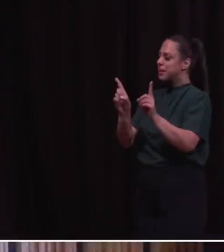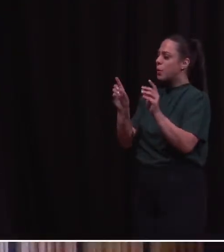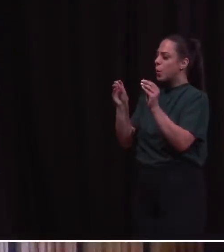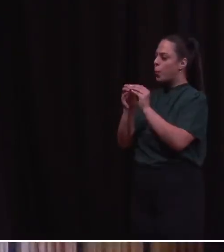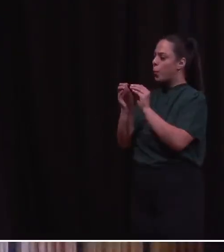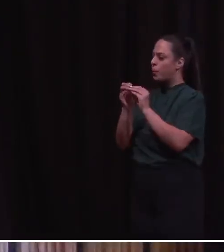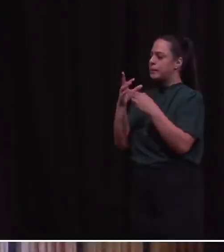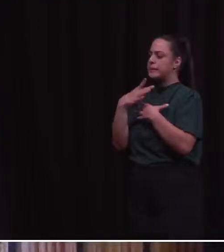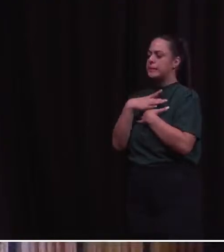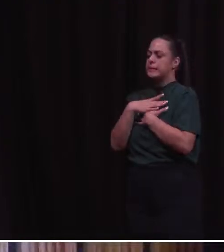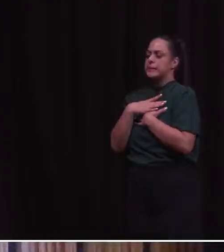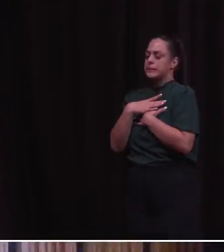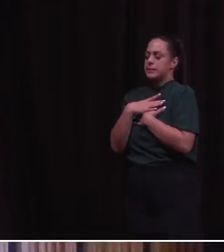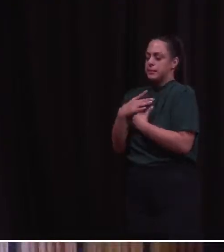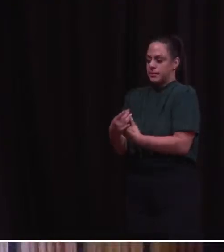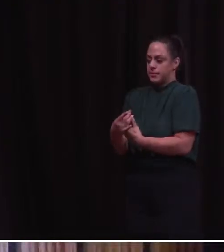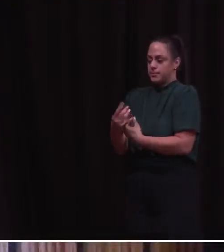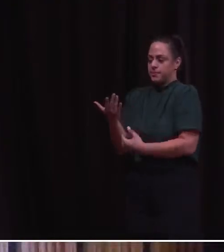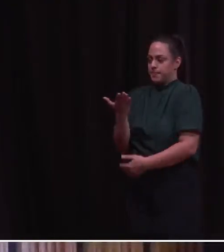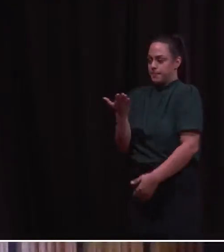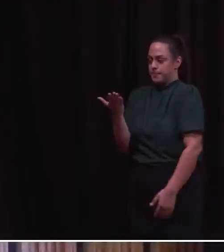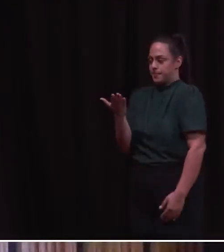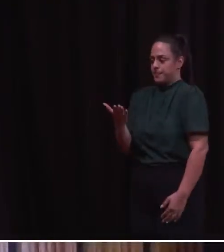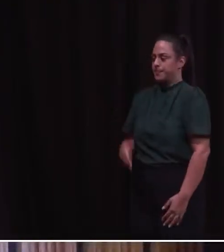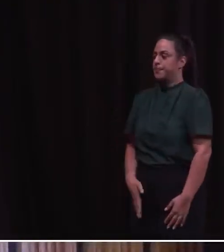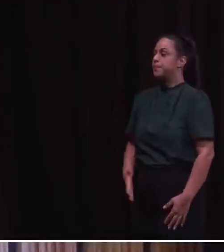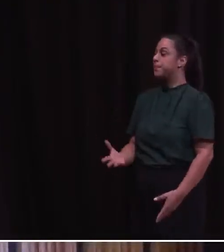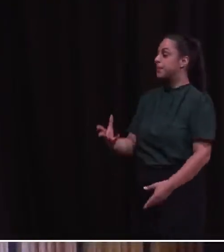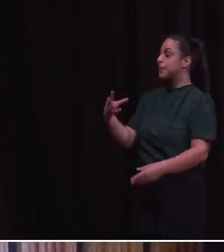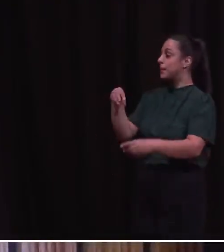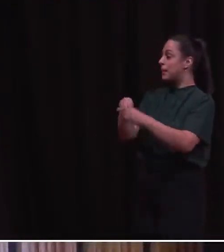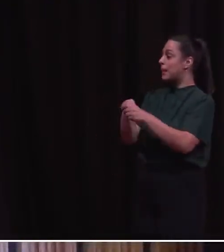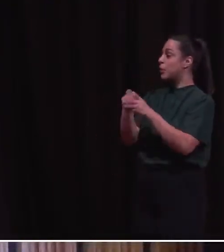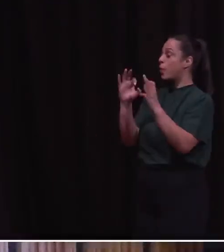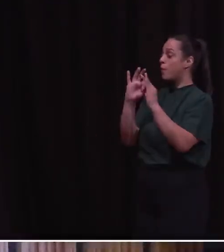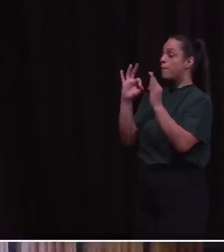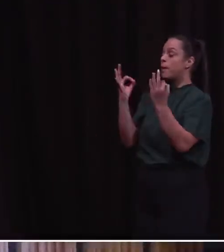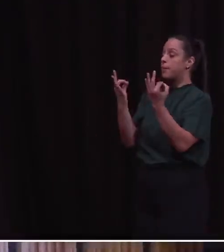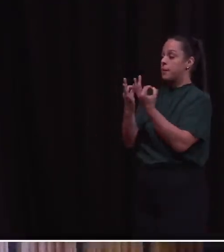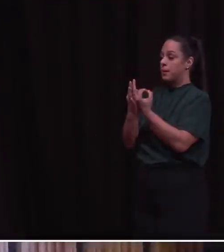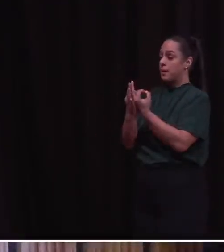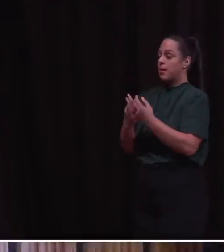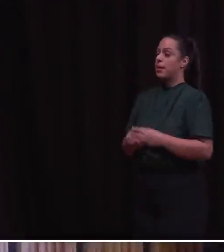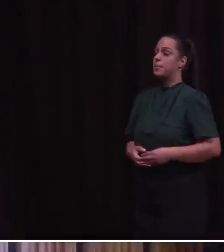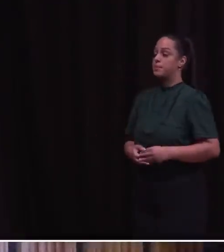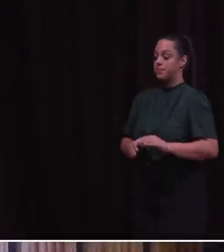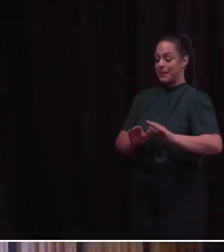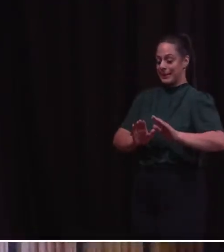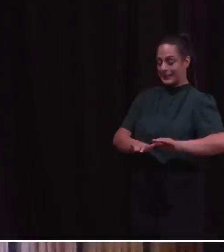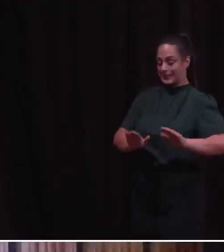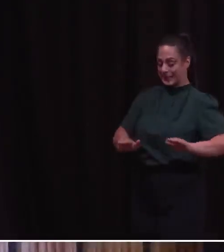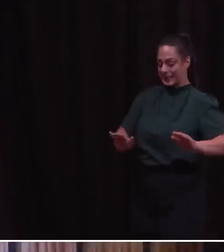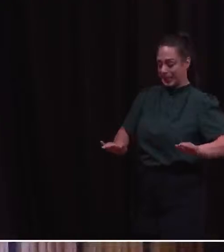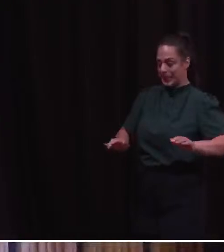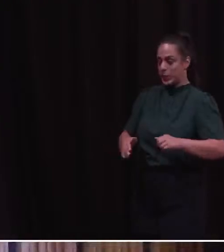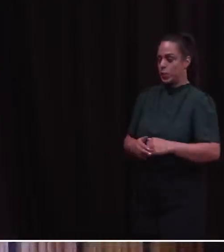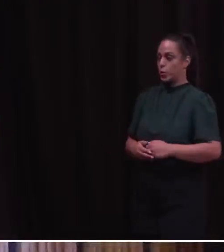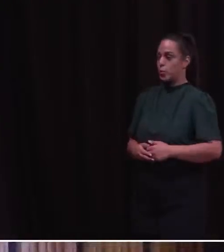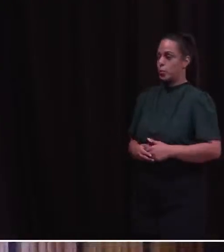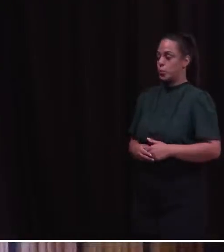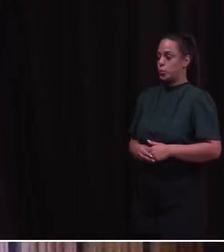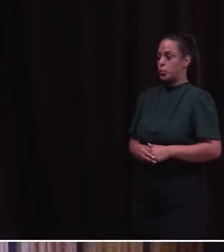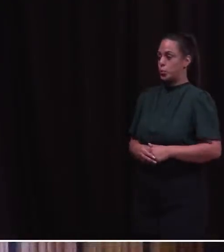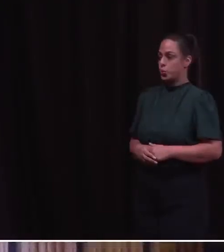is that in families, for example, the children, the members of the family